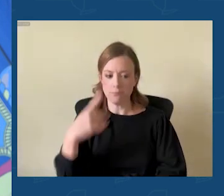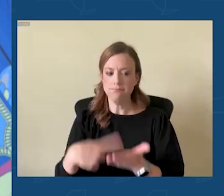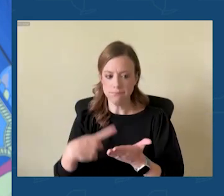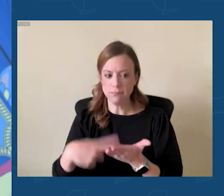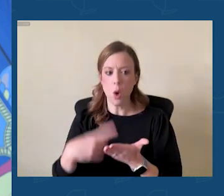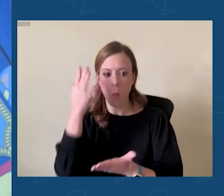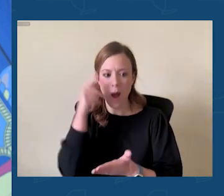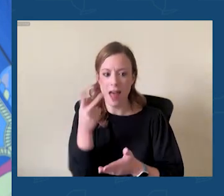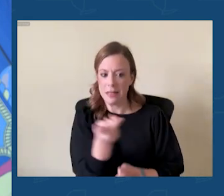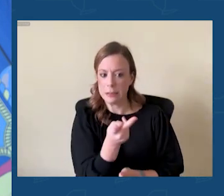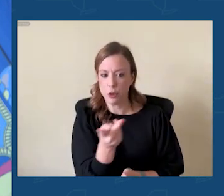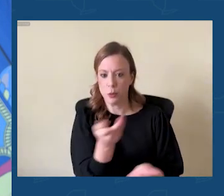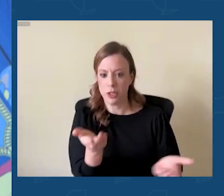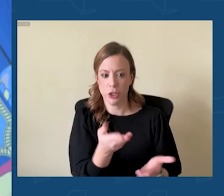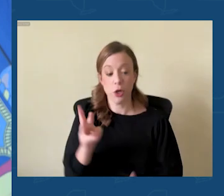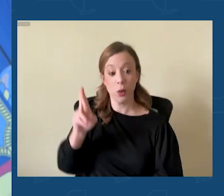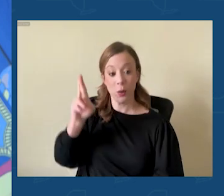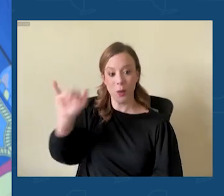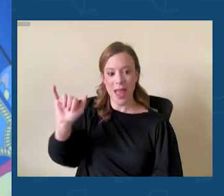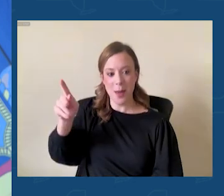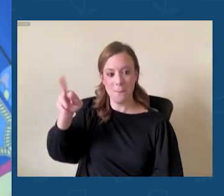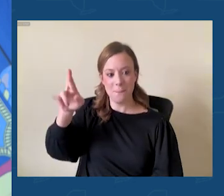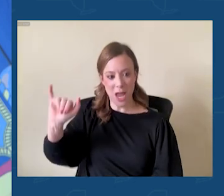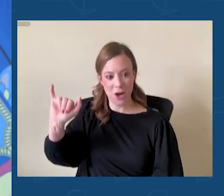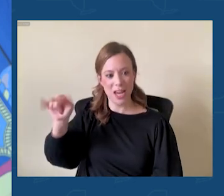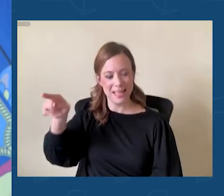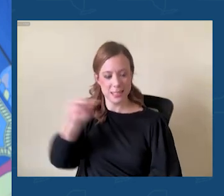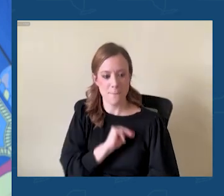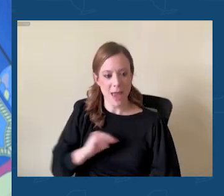Ray Perry, the mayor of the village of Lake George.